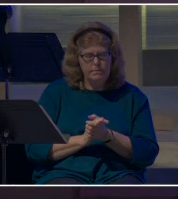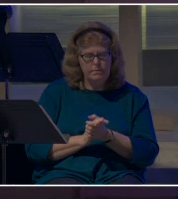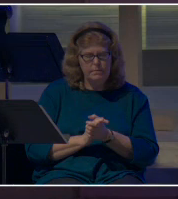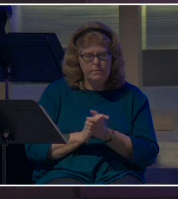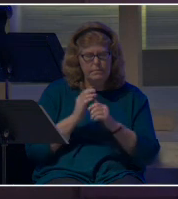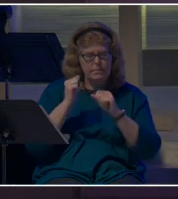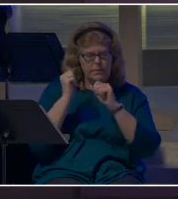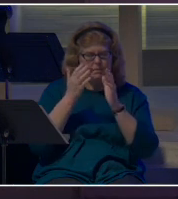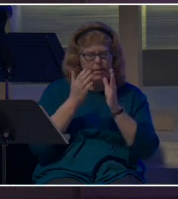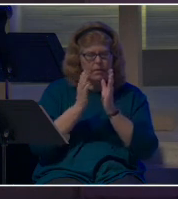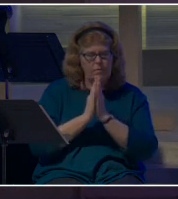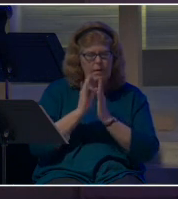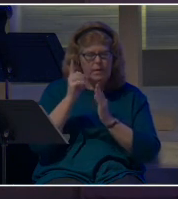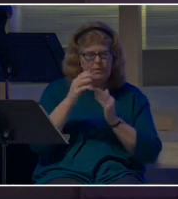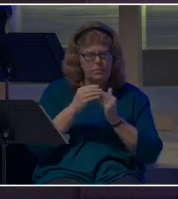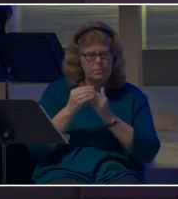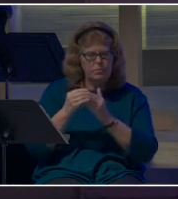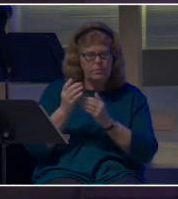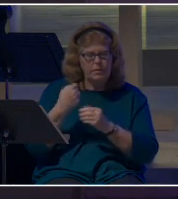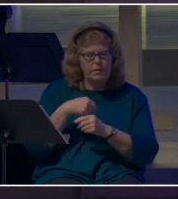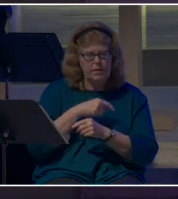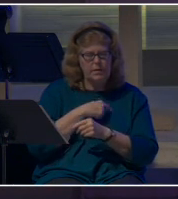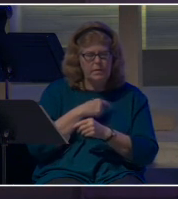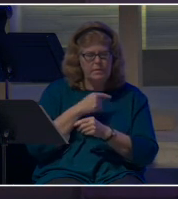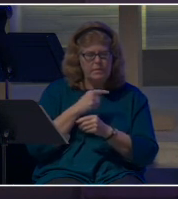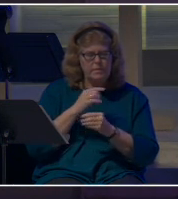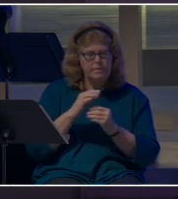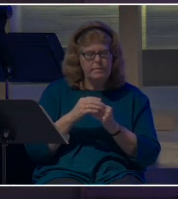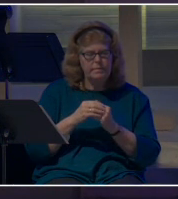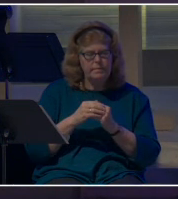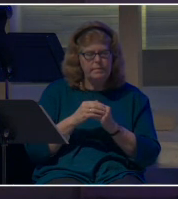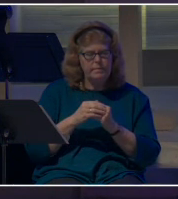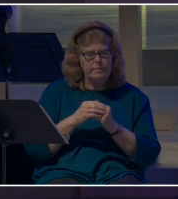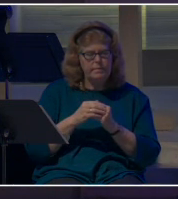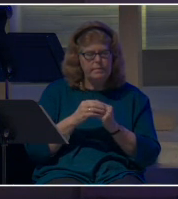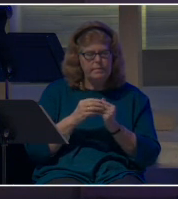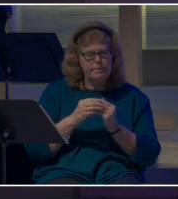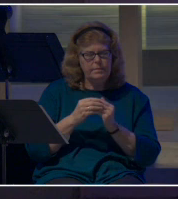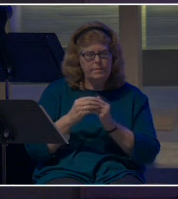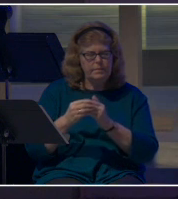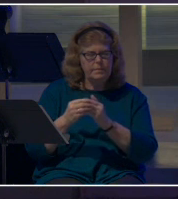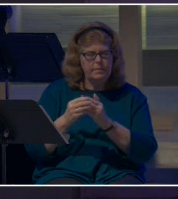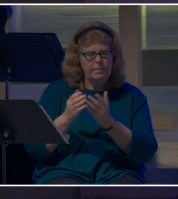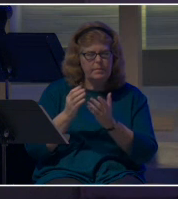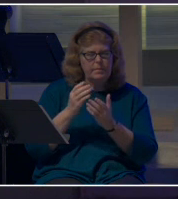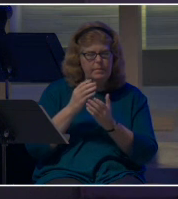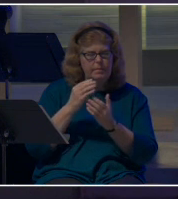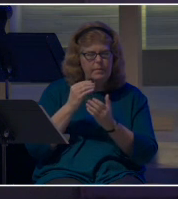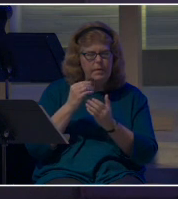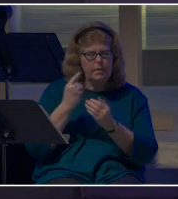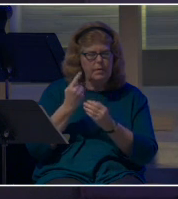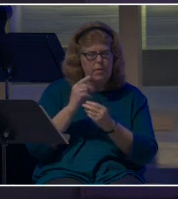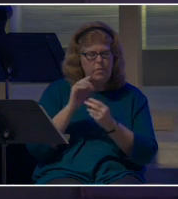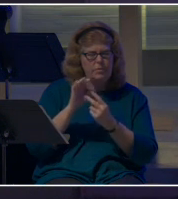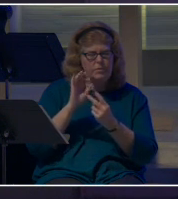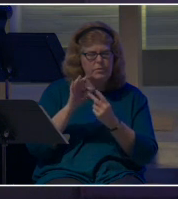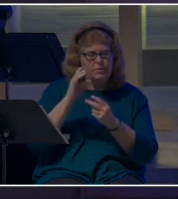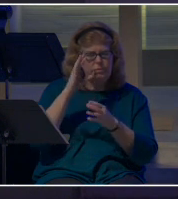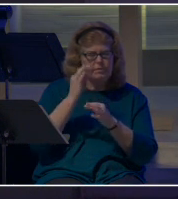Father, we ask that you would lead us, that you would guide us, that, Lord, we would always choose faith over